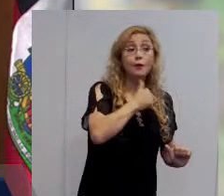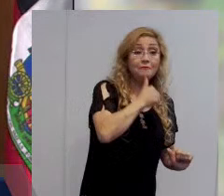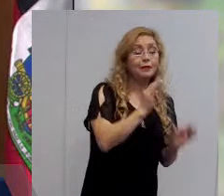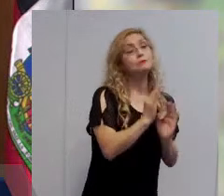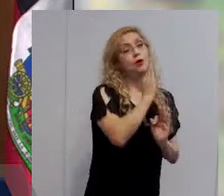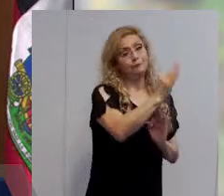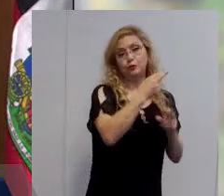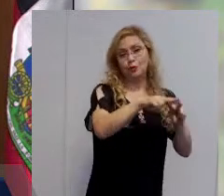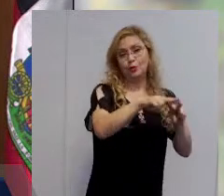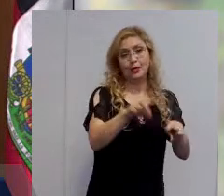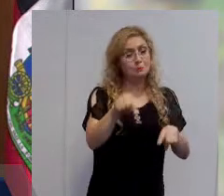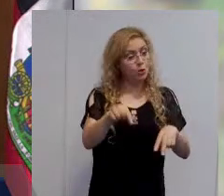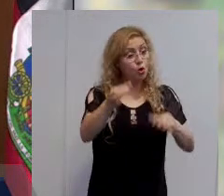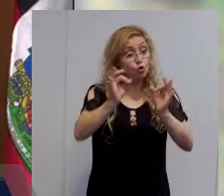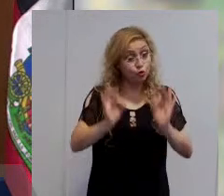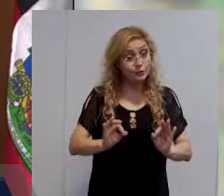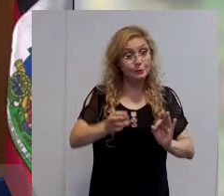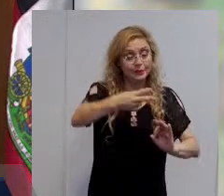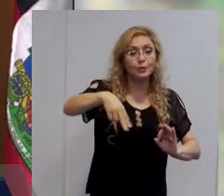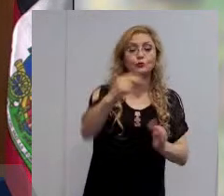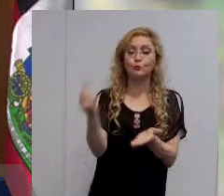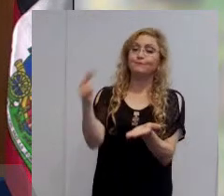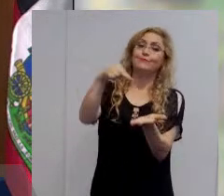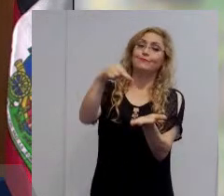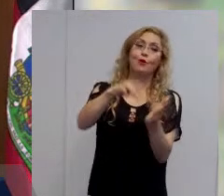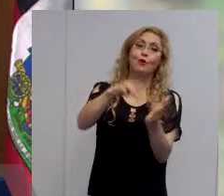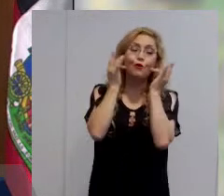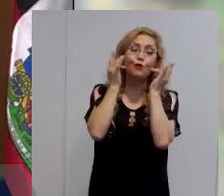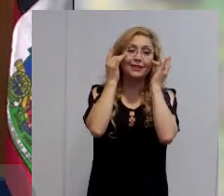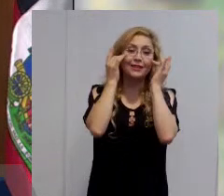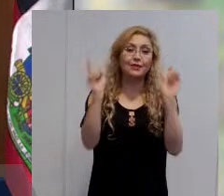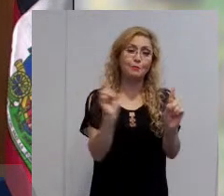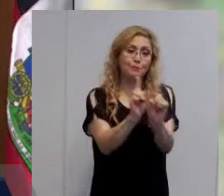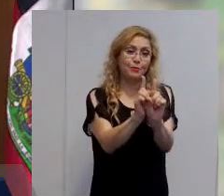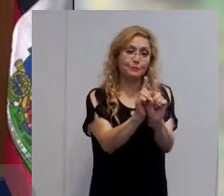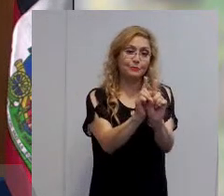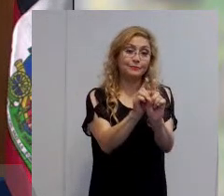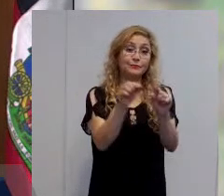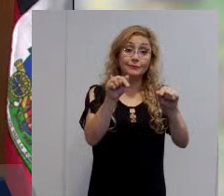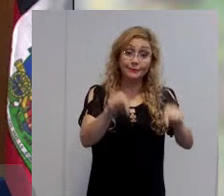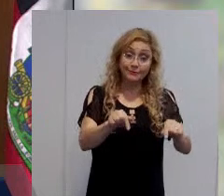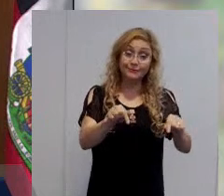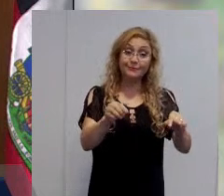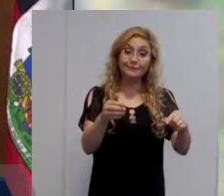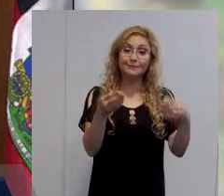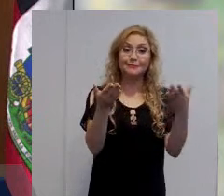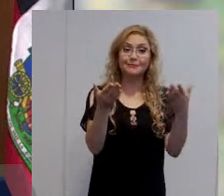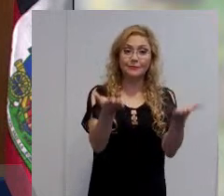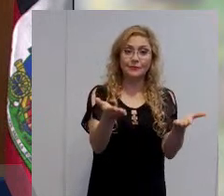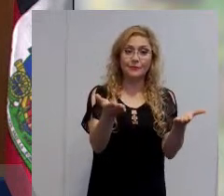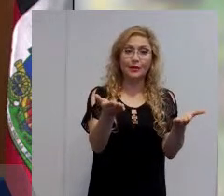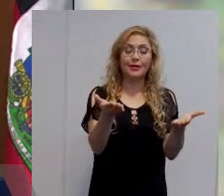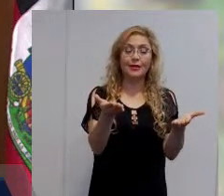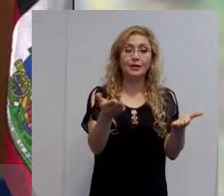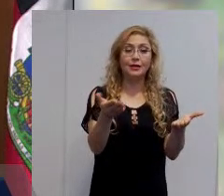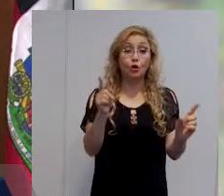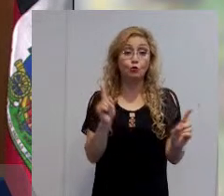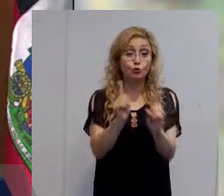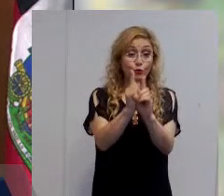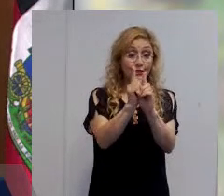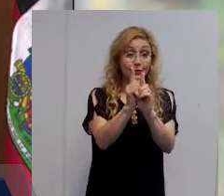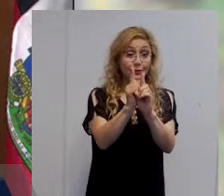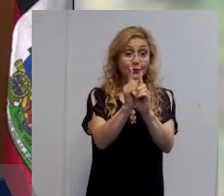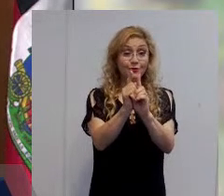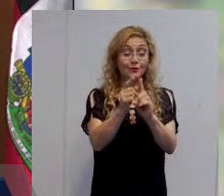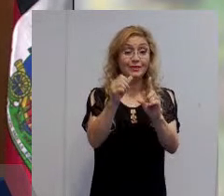yet, we will do soon. And that is why we are here once again, very happy to be part of this meeting. Well, this Latin